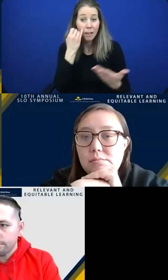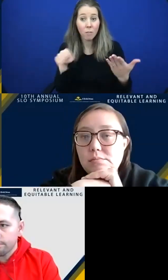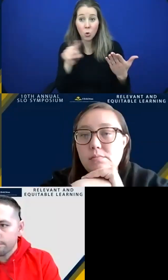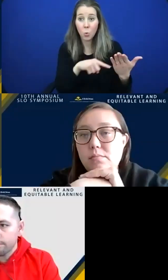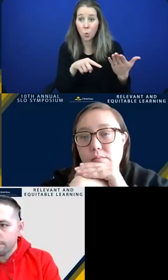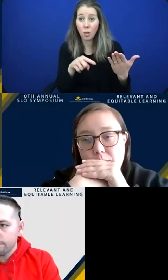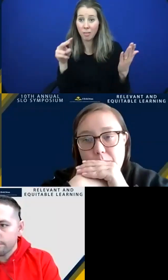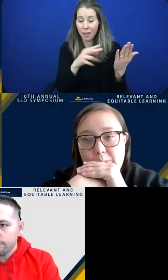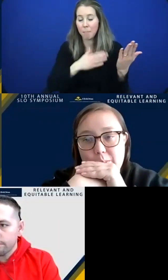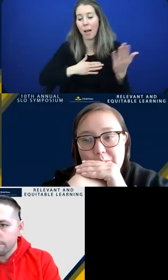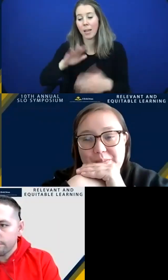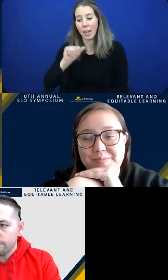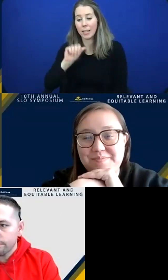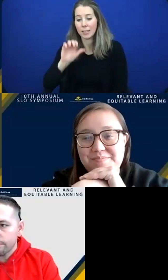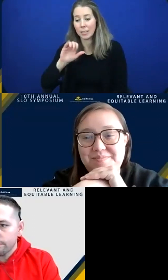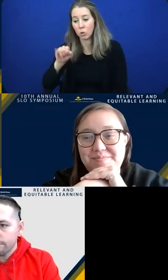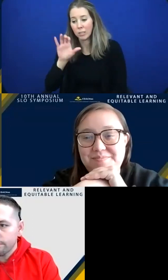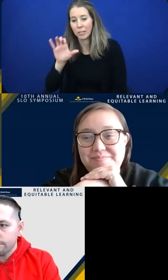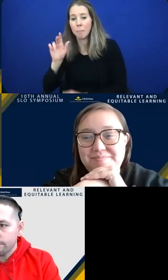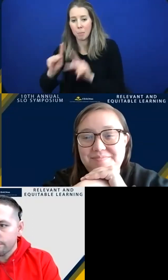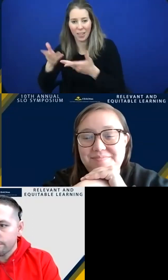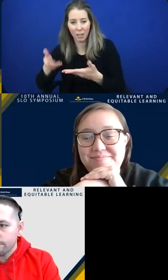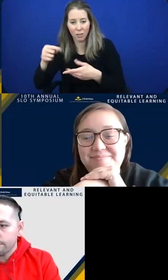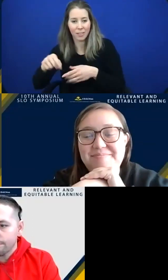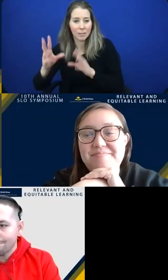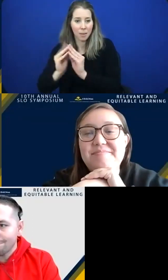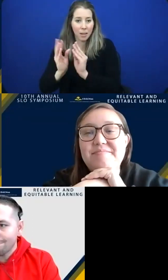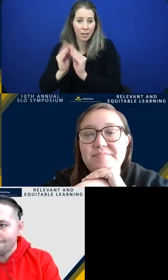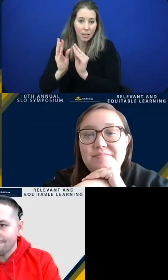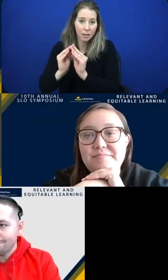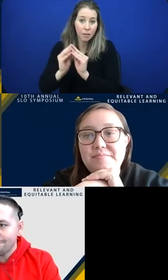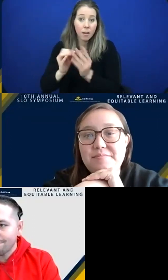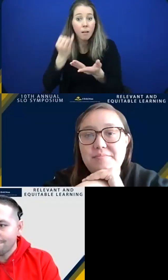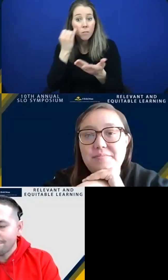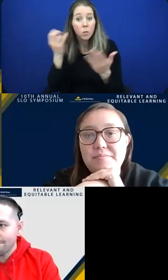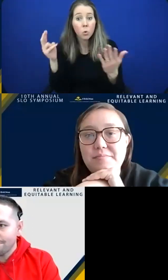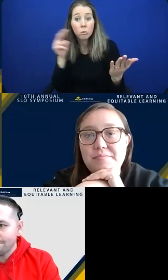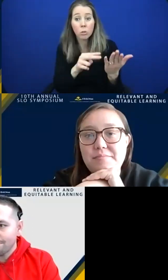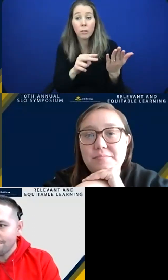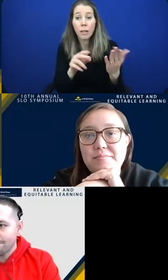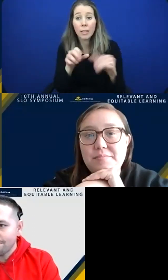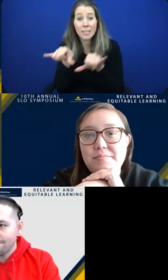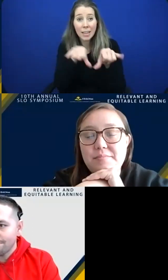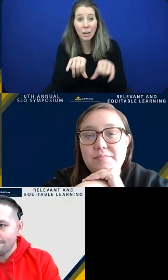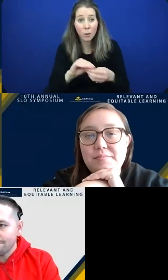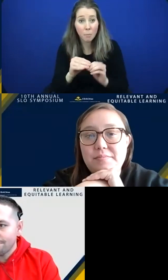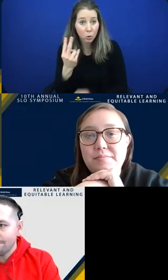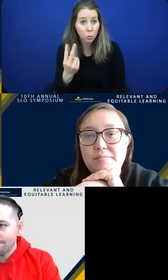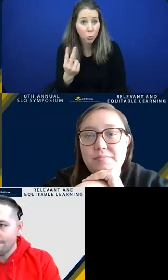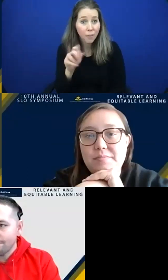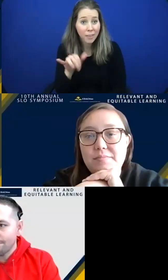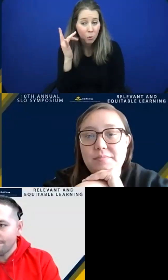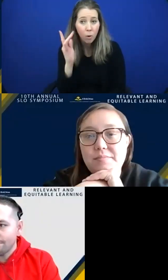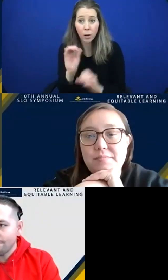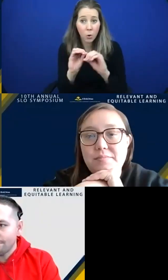for my ACC JC peeps that are here on the call, if you look at standard 2, that's why there's